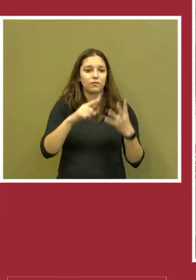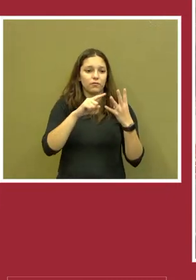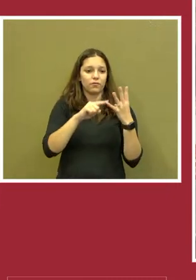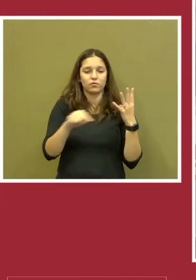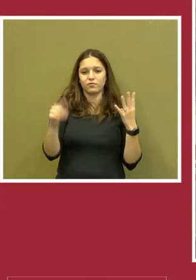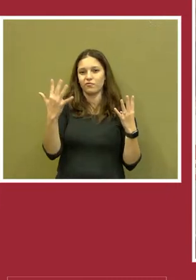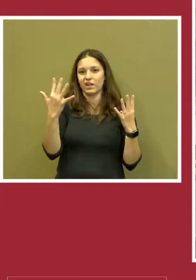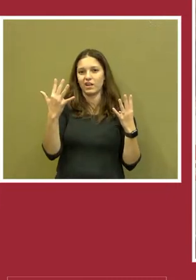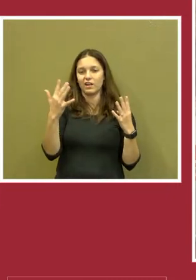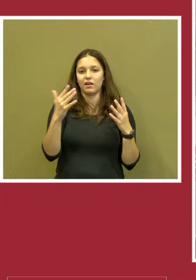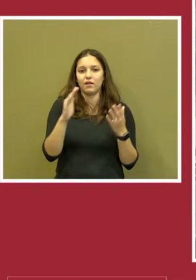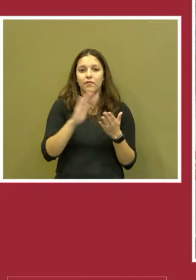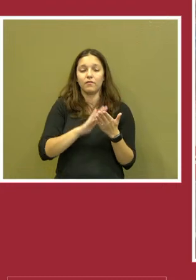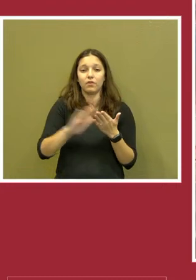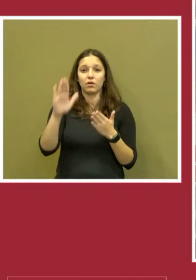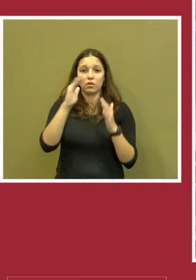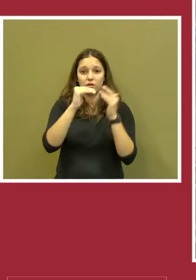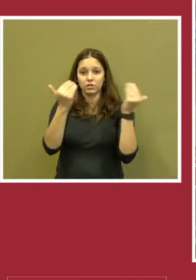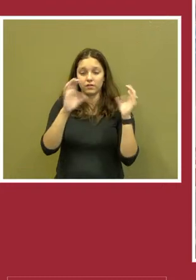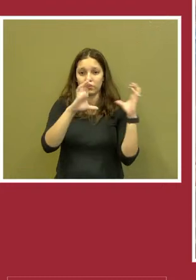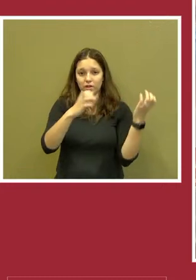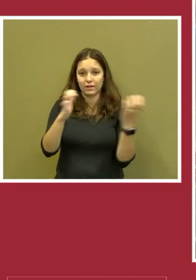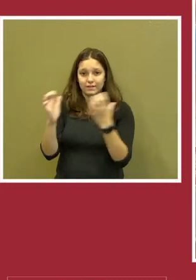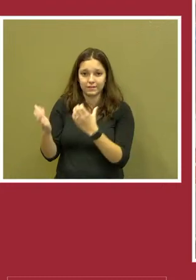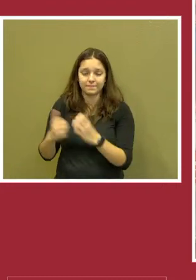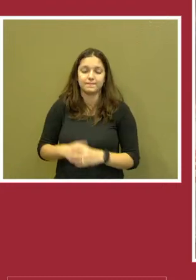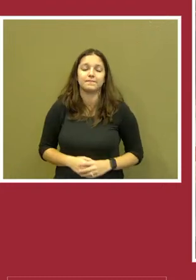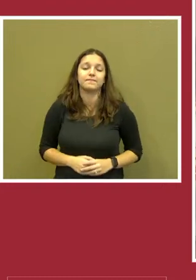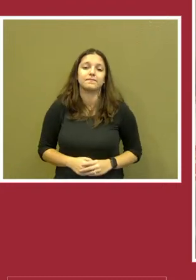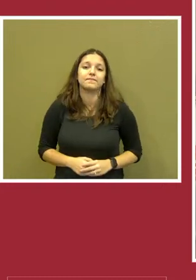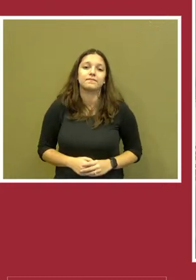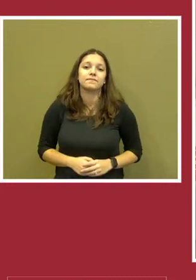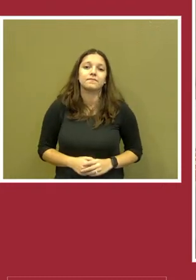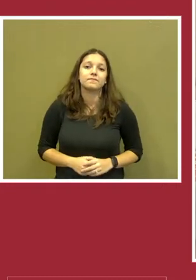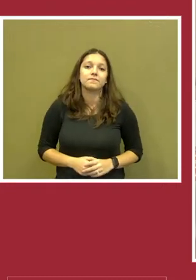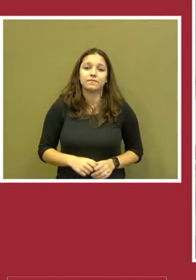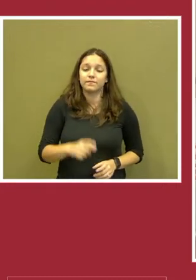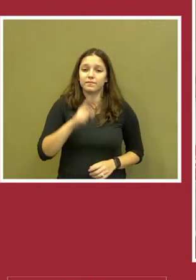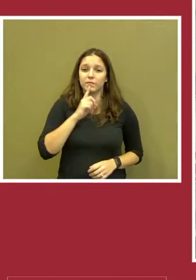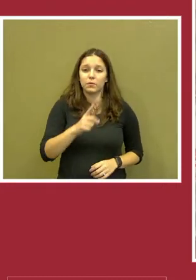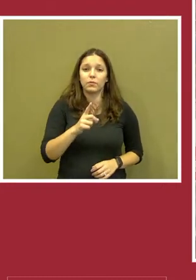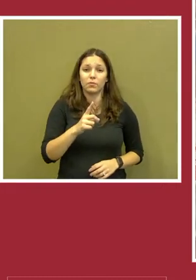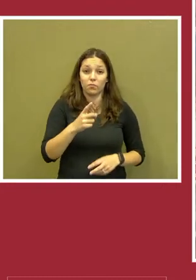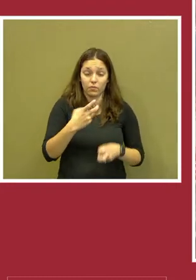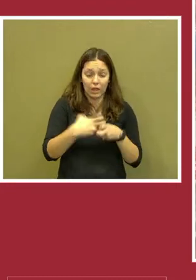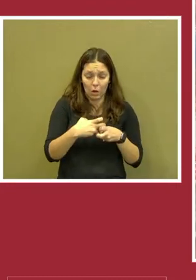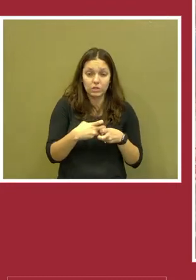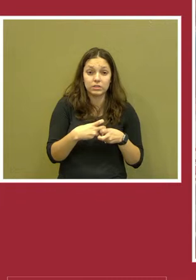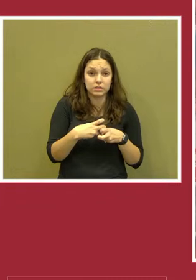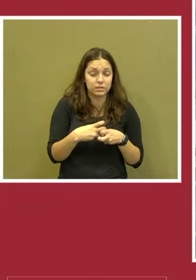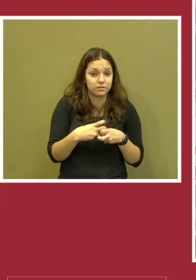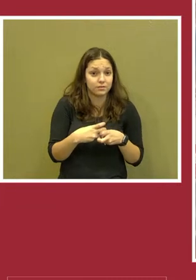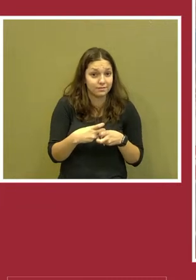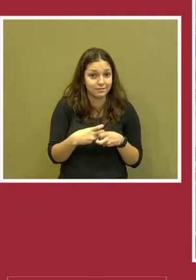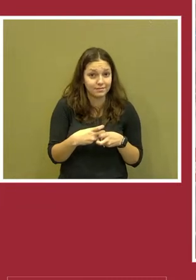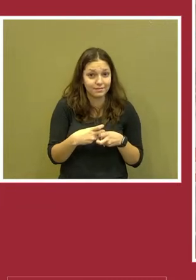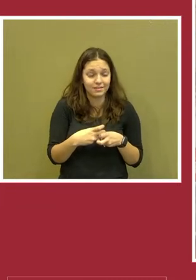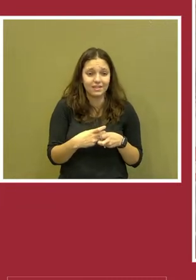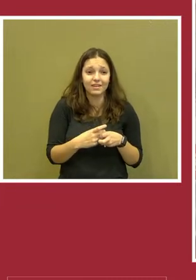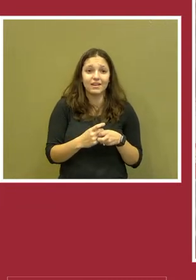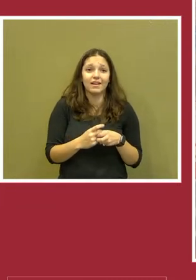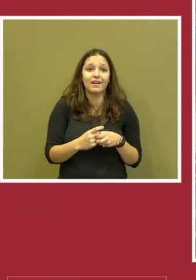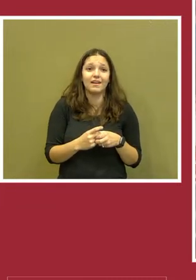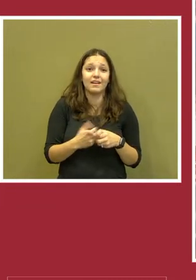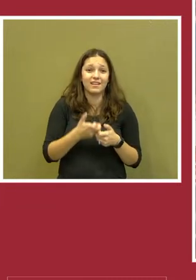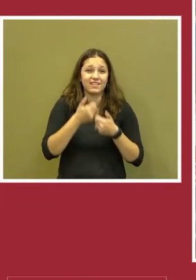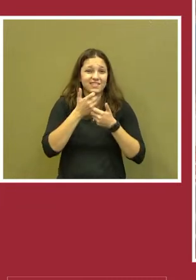four to five college-level classes, which is really hard and taxing